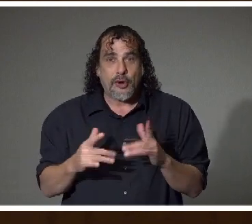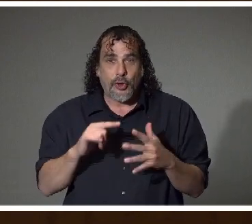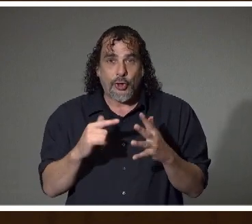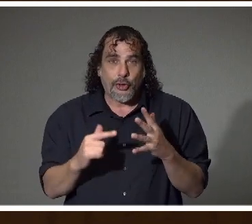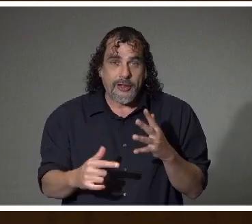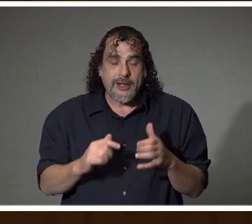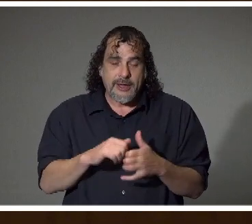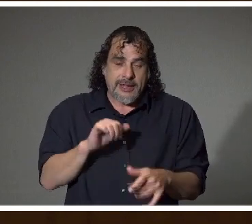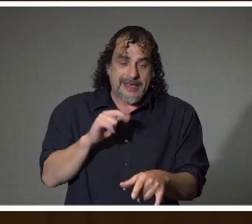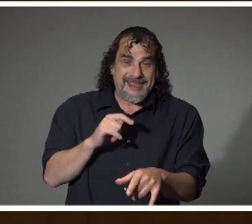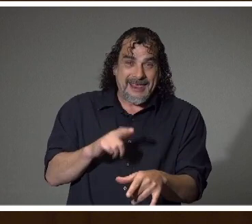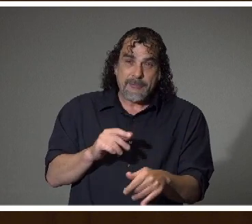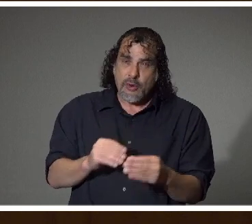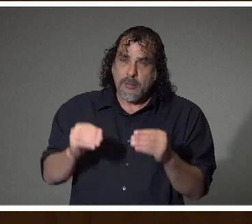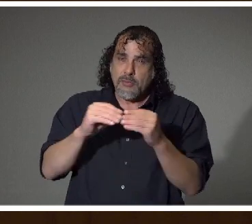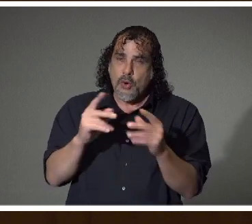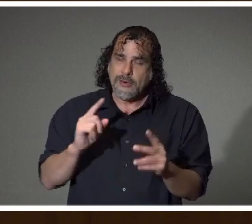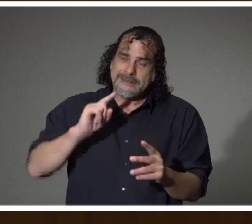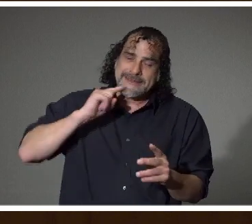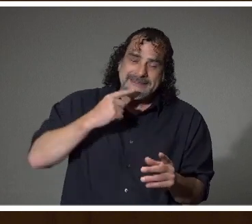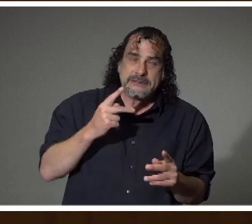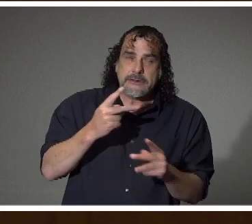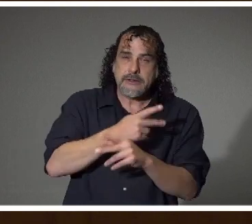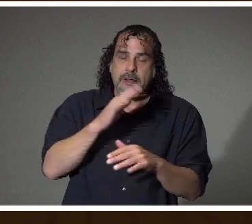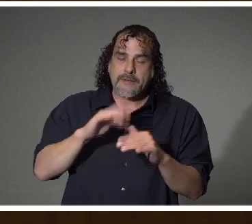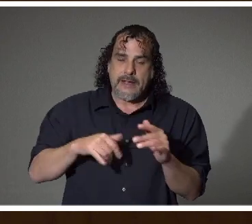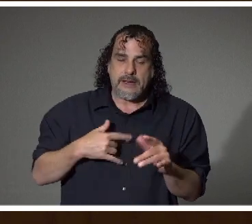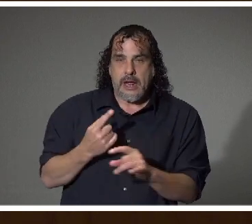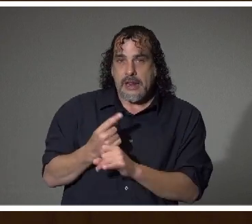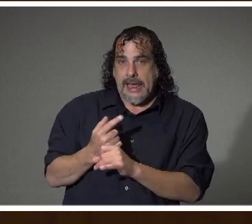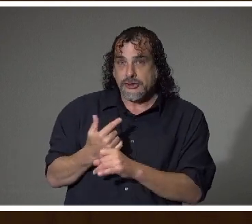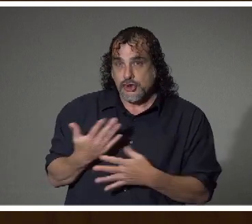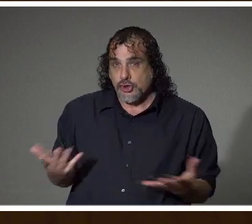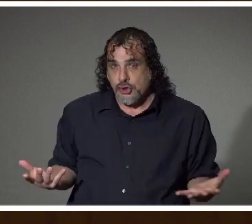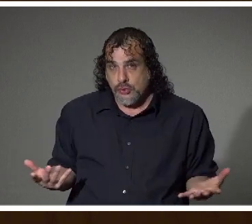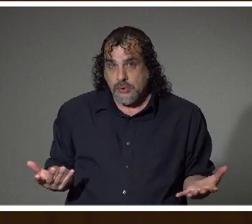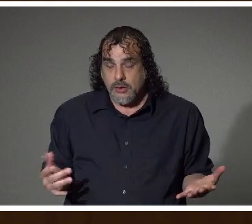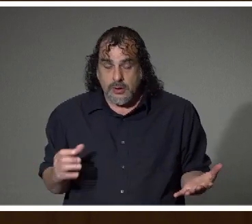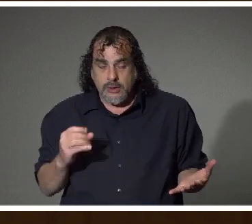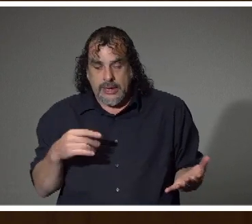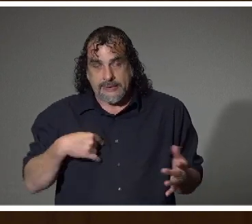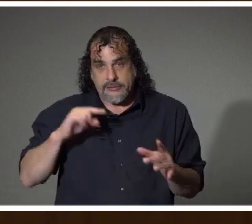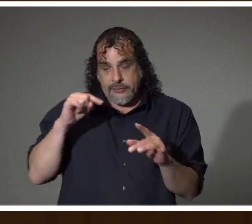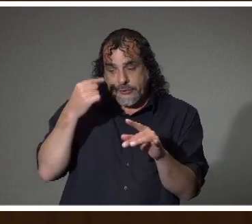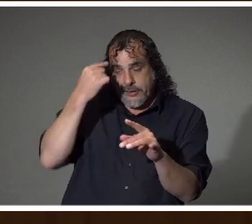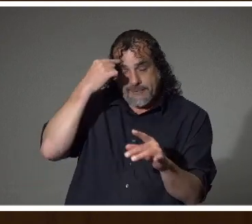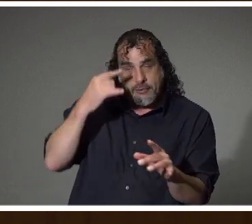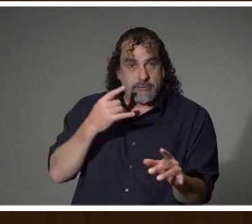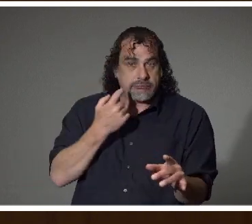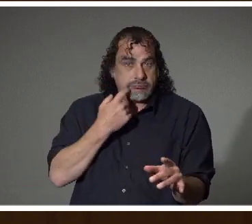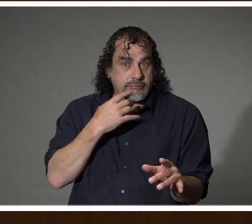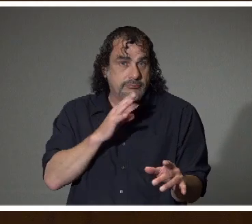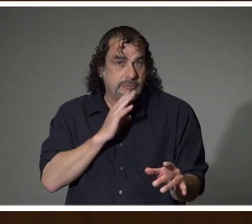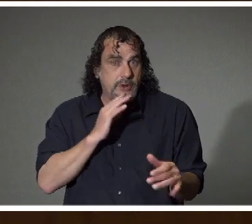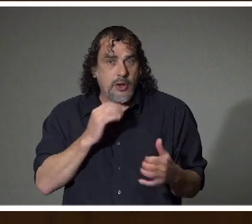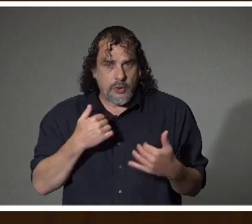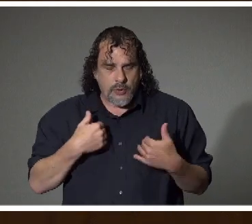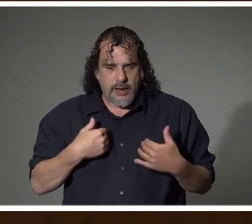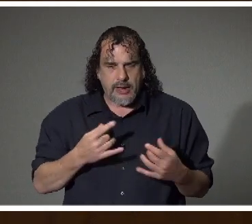April storms are much more severe than what we saw this time last year. So as the Governor mentioned, we did have severe